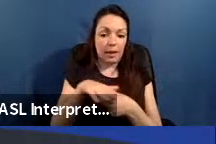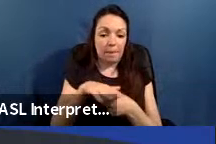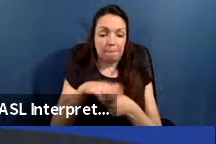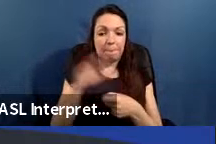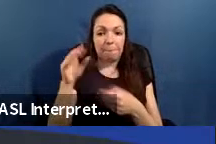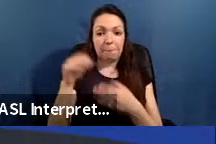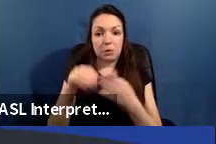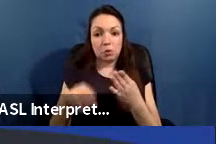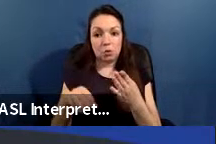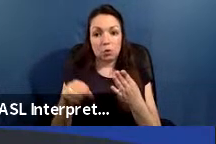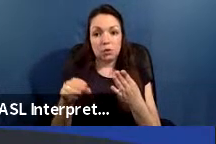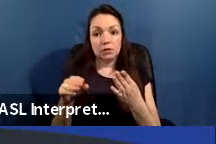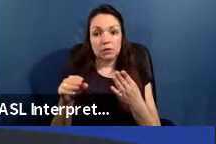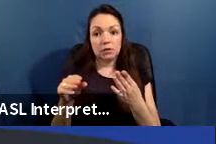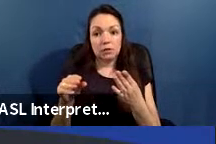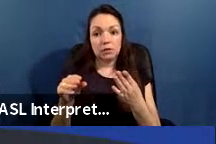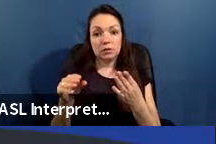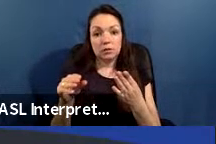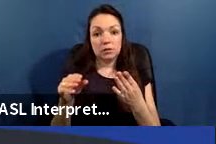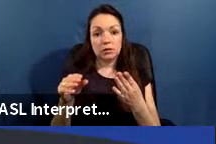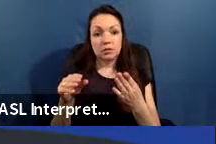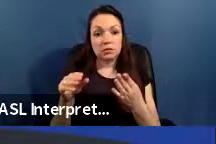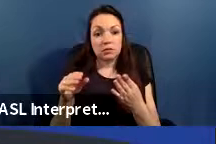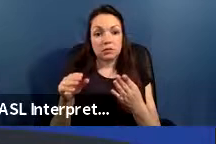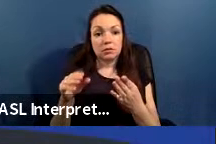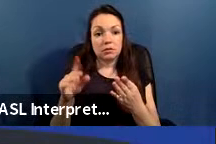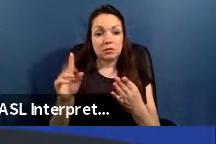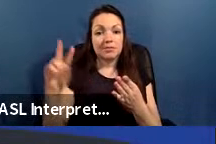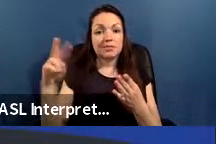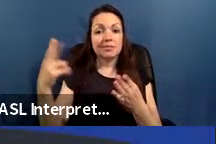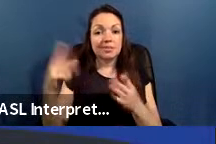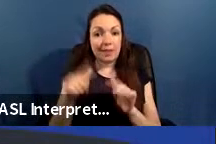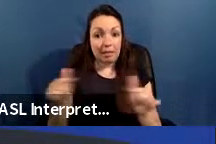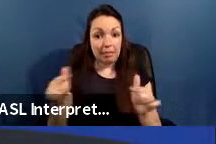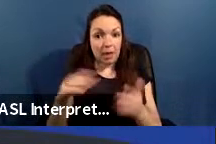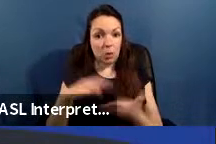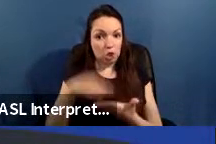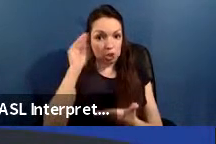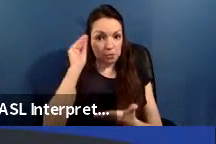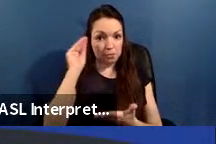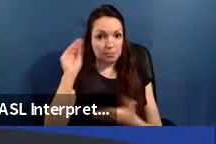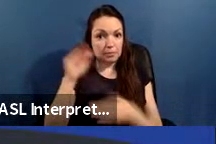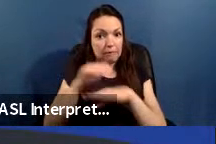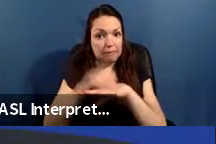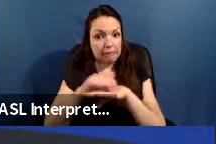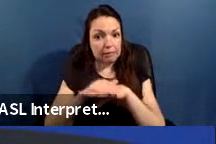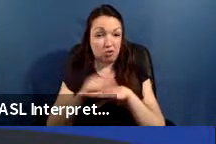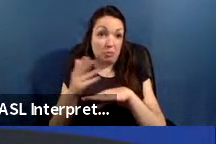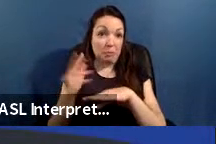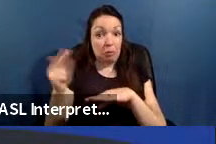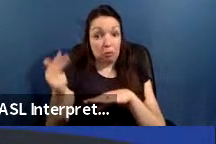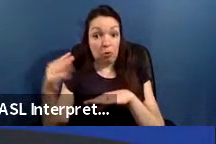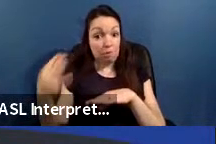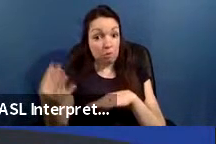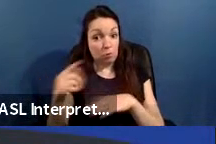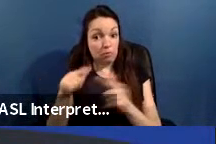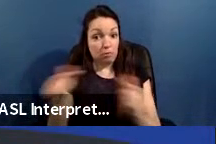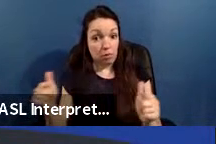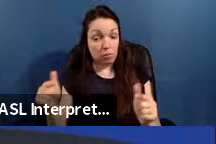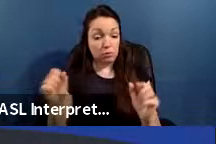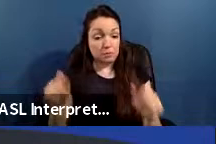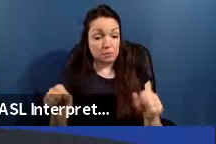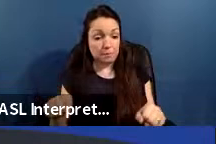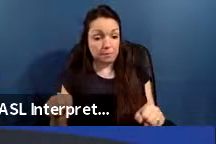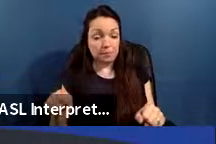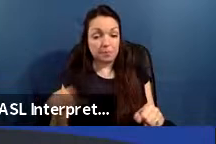are in learning English as a second language or as third, fourth language, possibly.